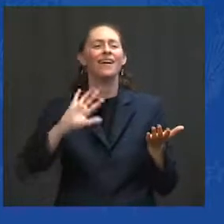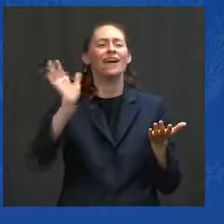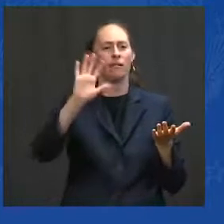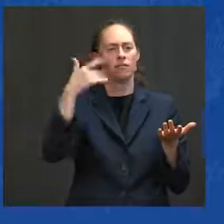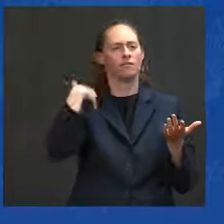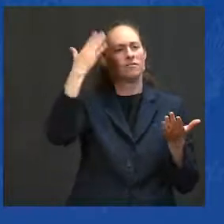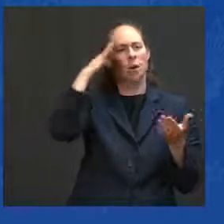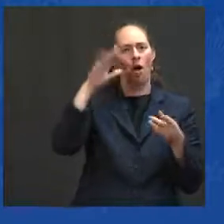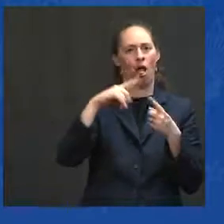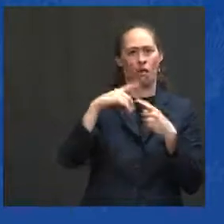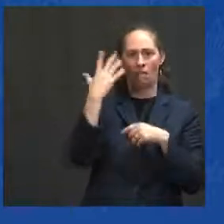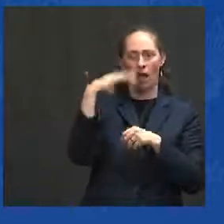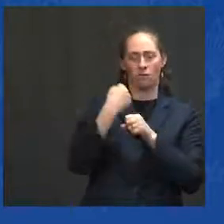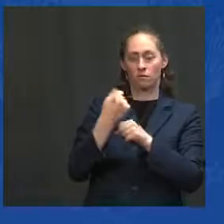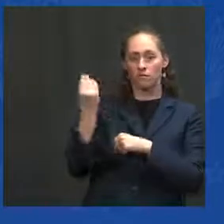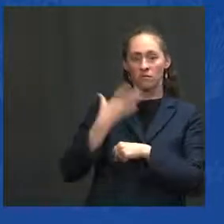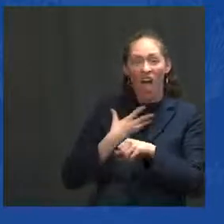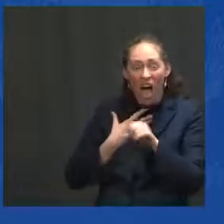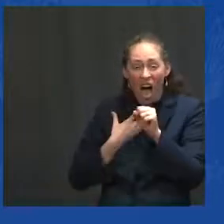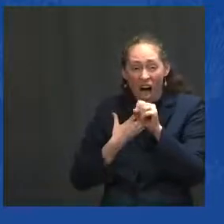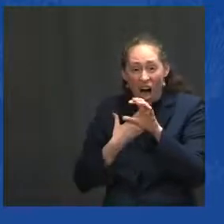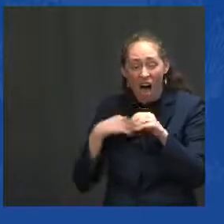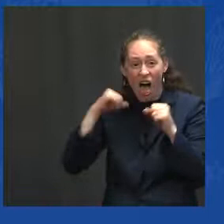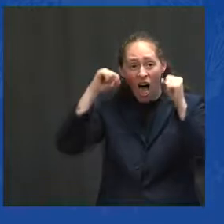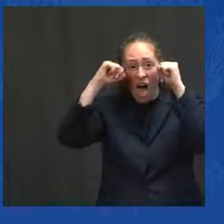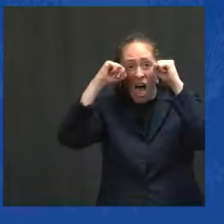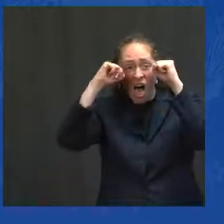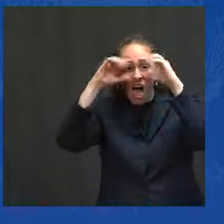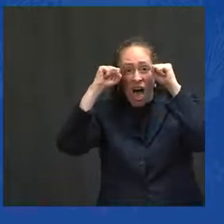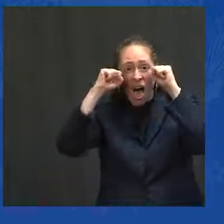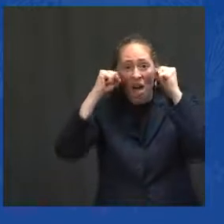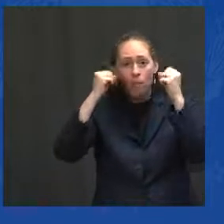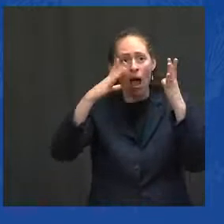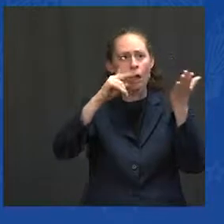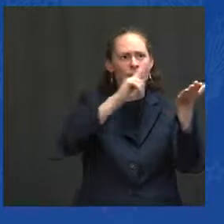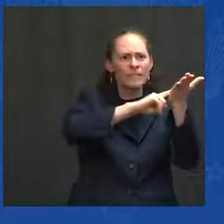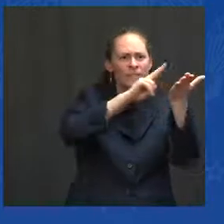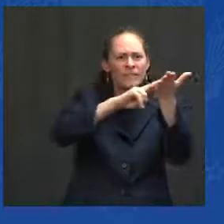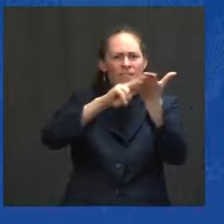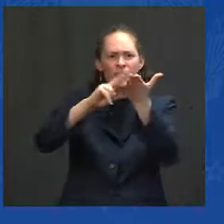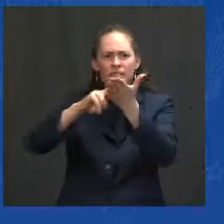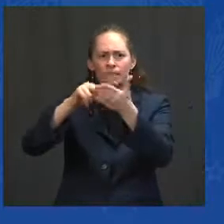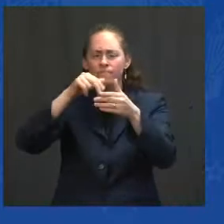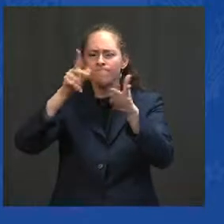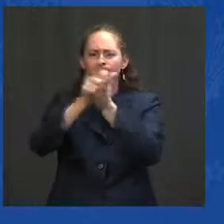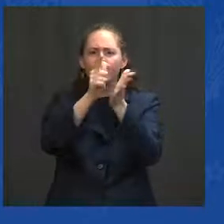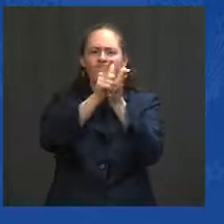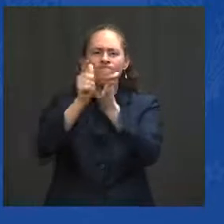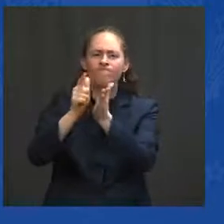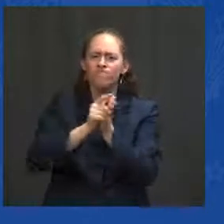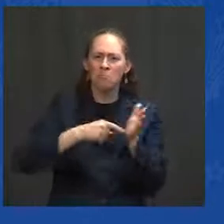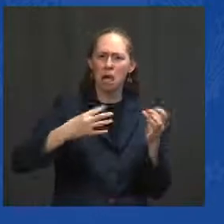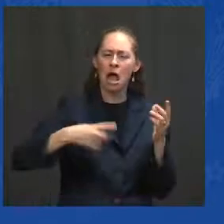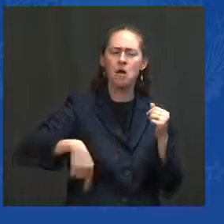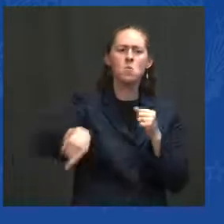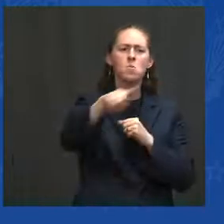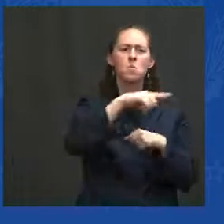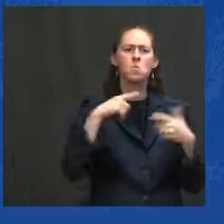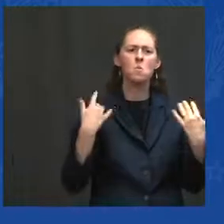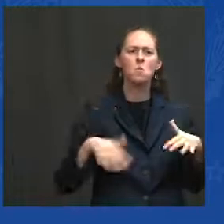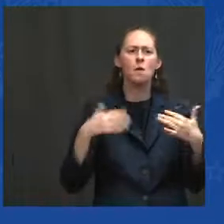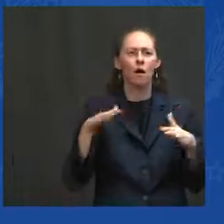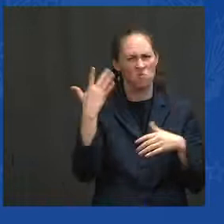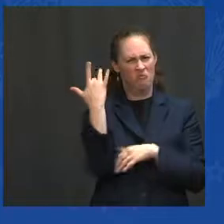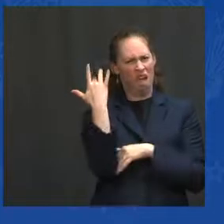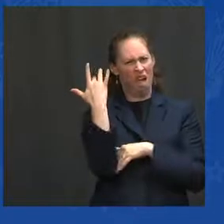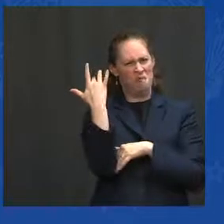the incredible number of non-compete clauses for ordinary people who is done for one reason,